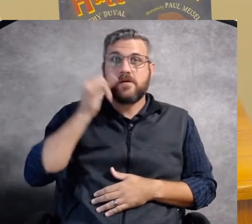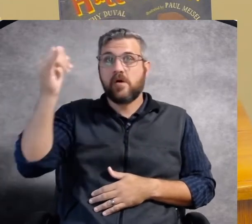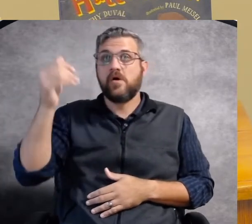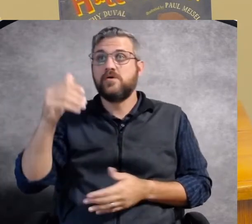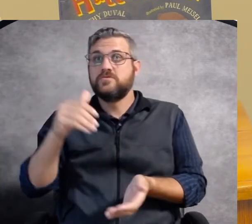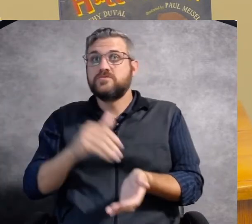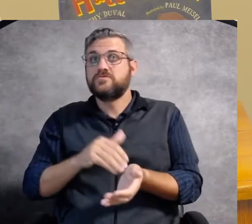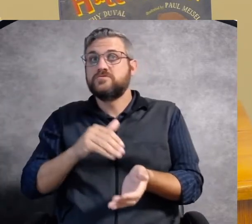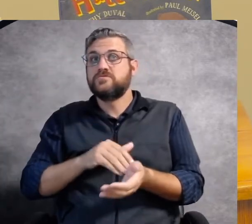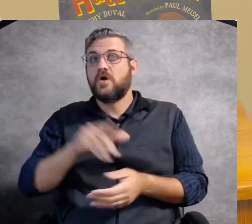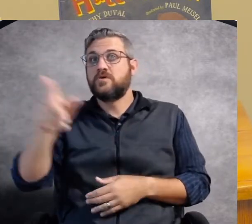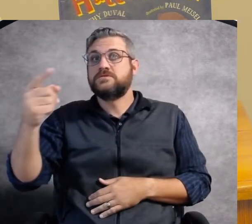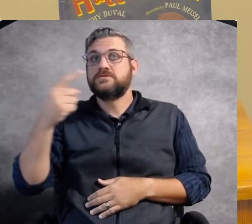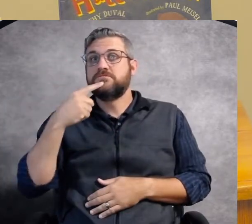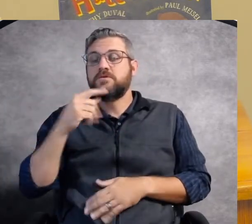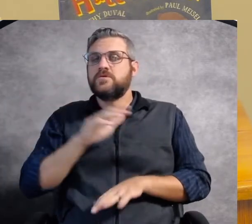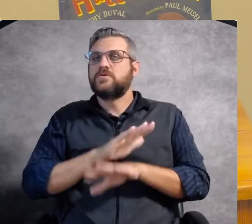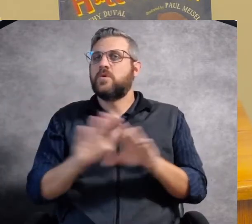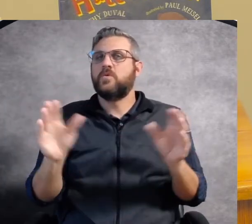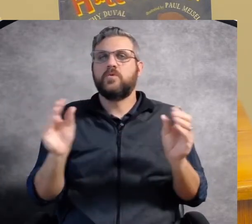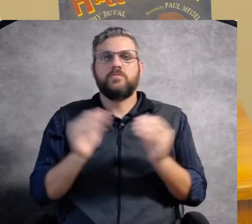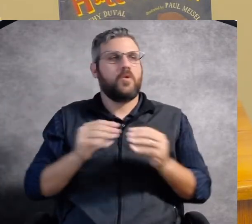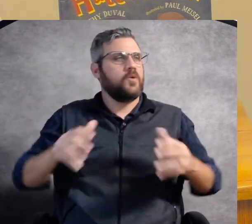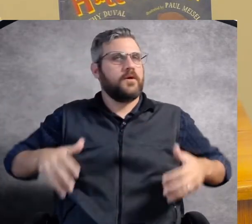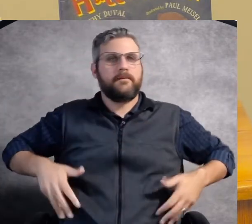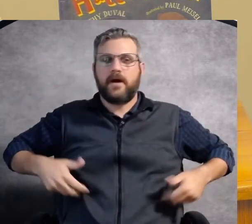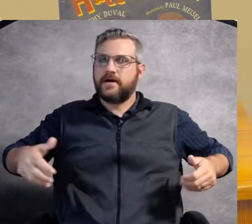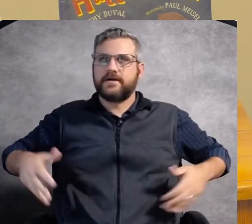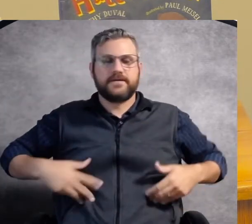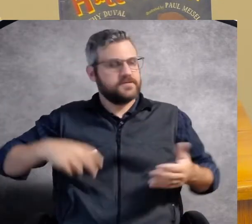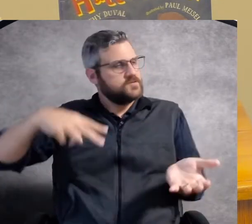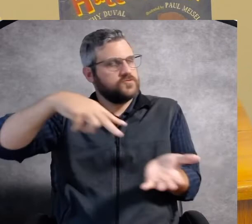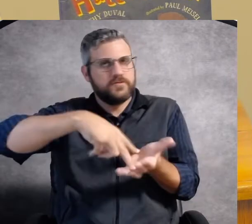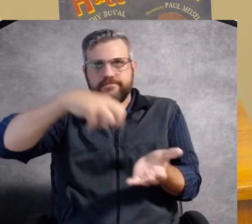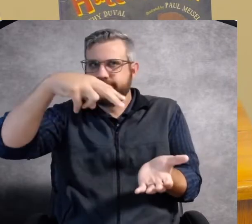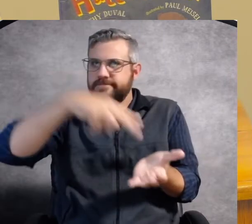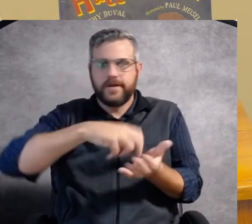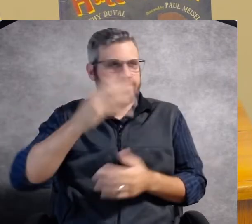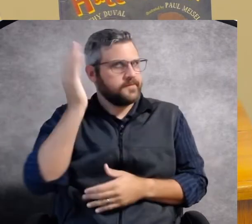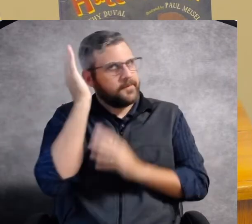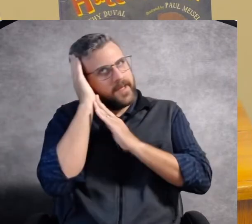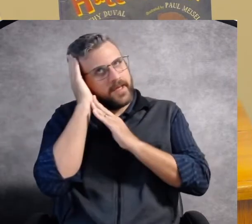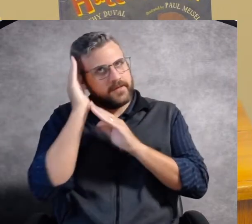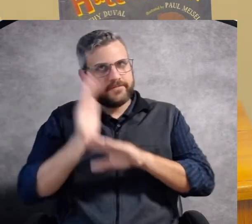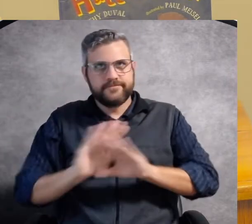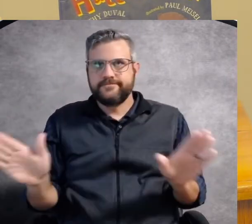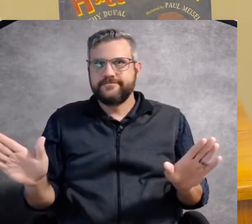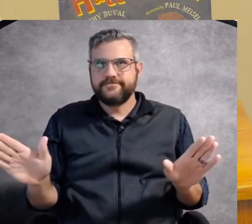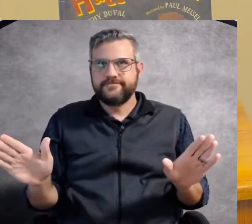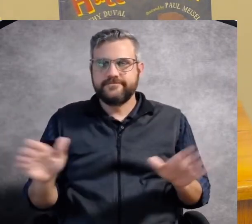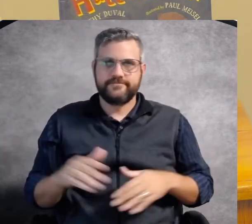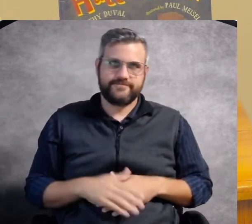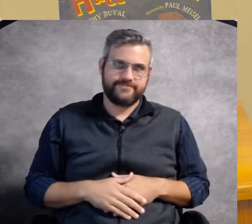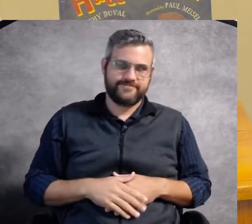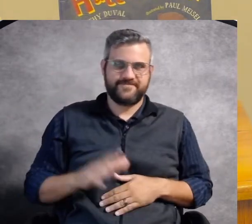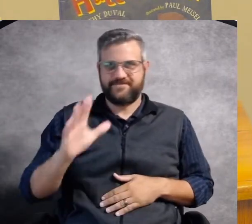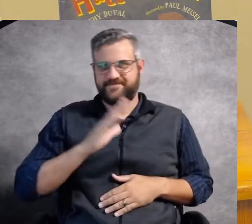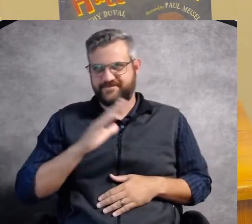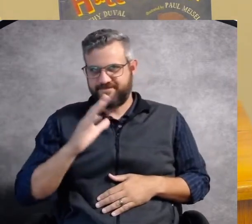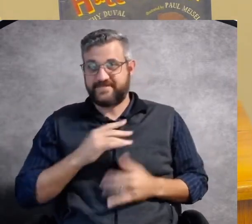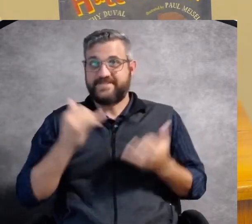Mama called the doctor and the doctor said, no more monkeys jumping on the